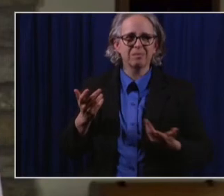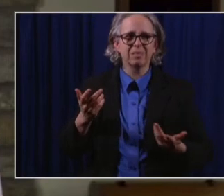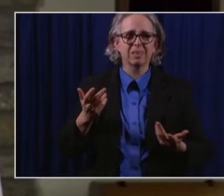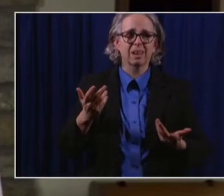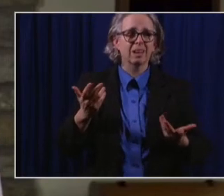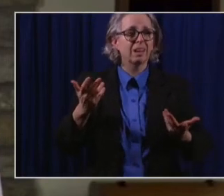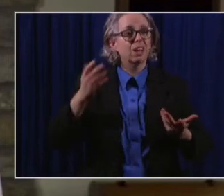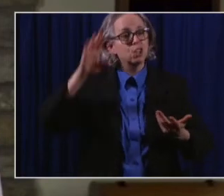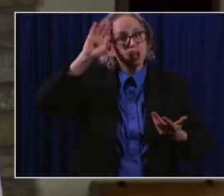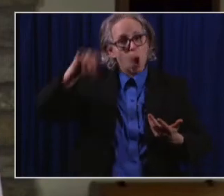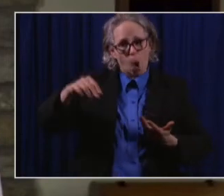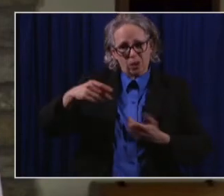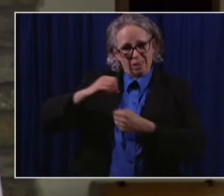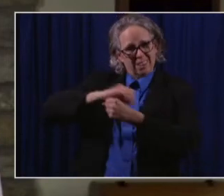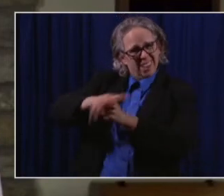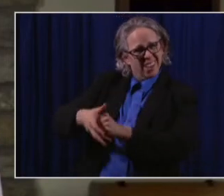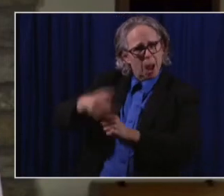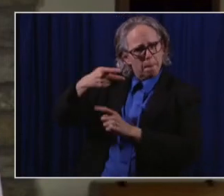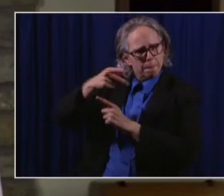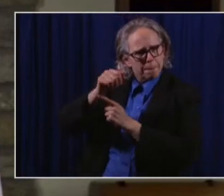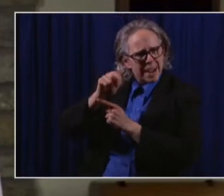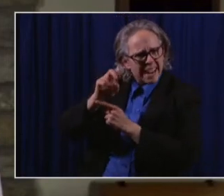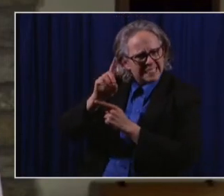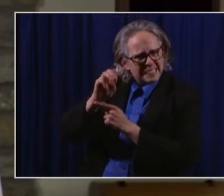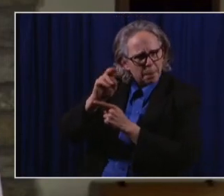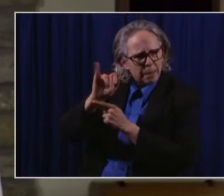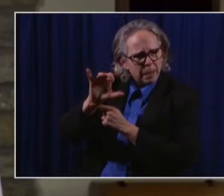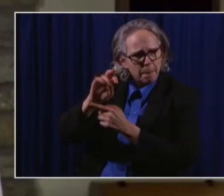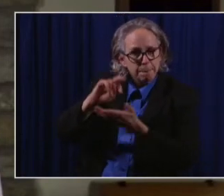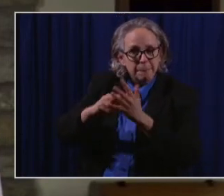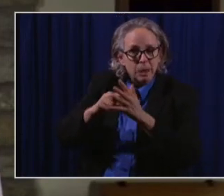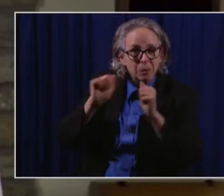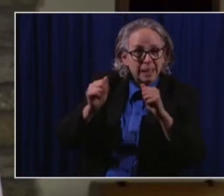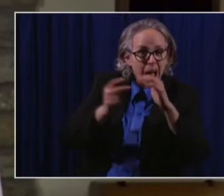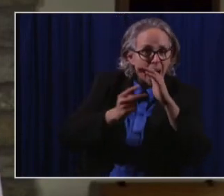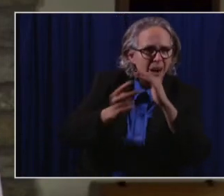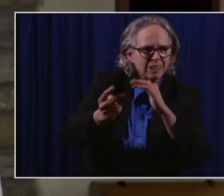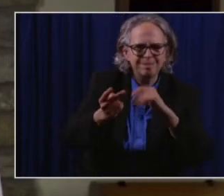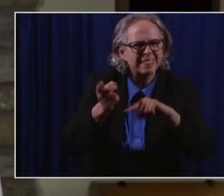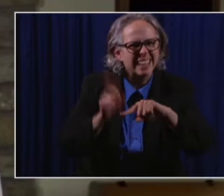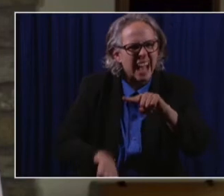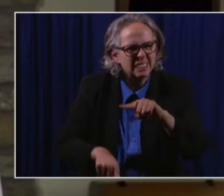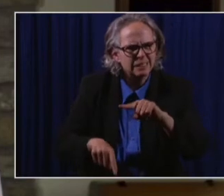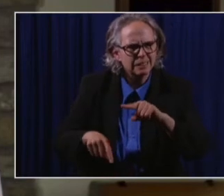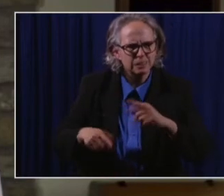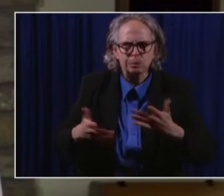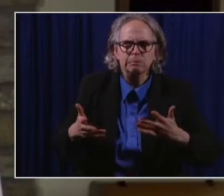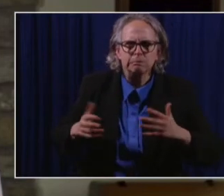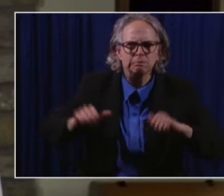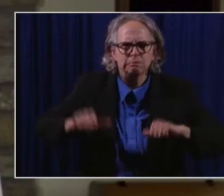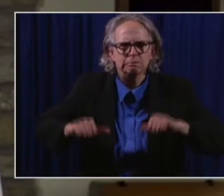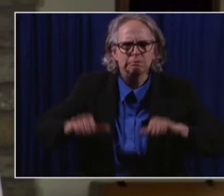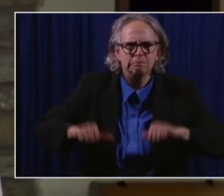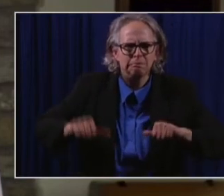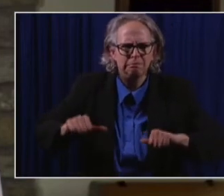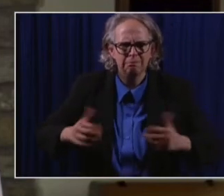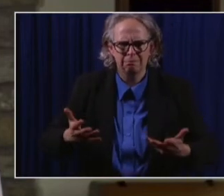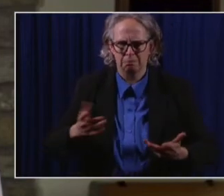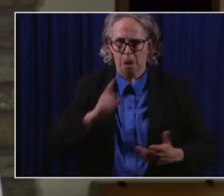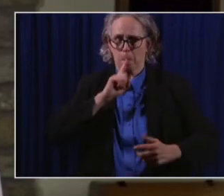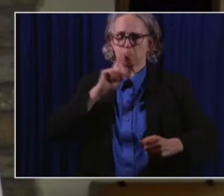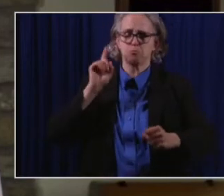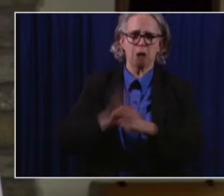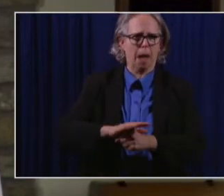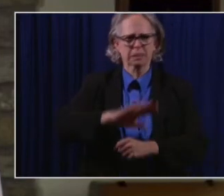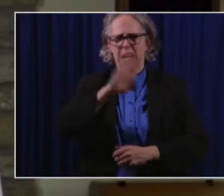say, under no circumstances will we shut something down. And that would be irresponsible. We have no plans to